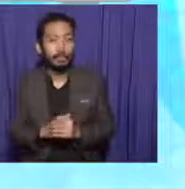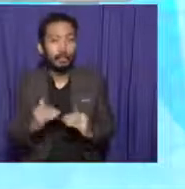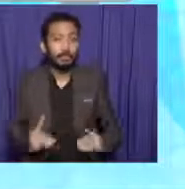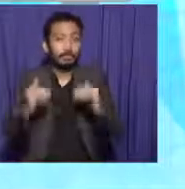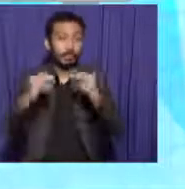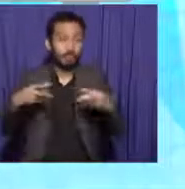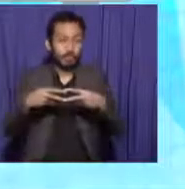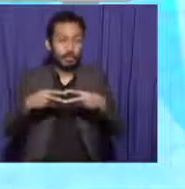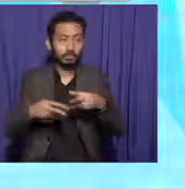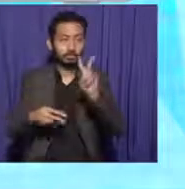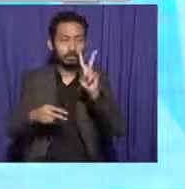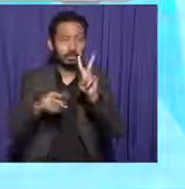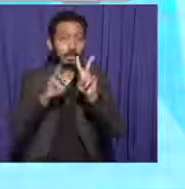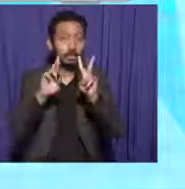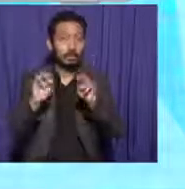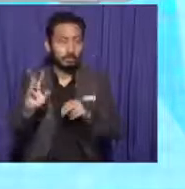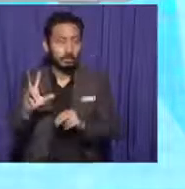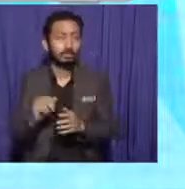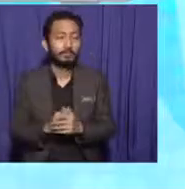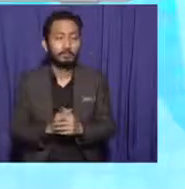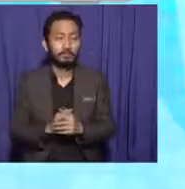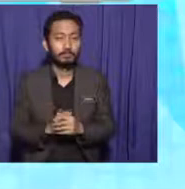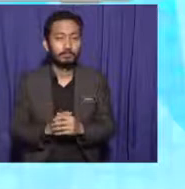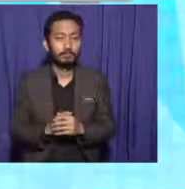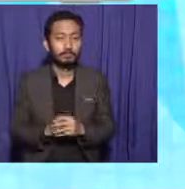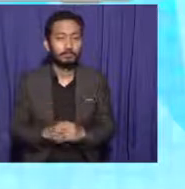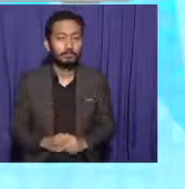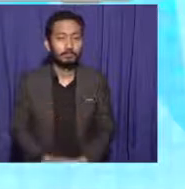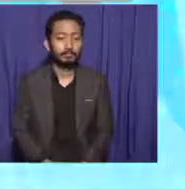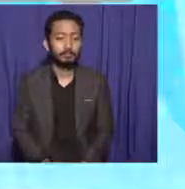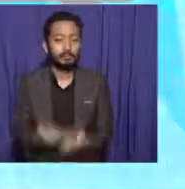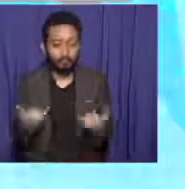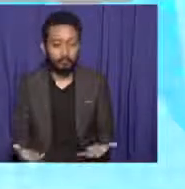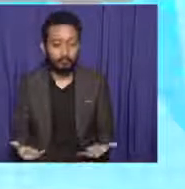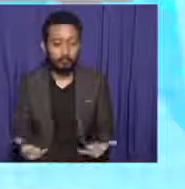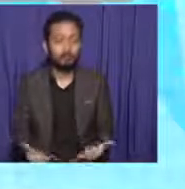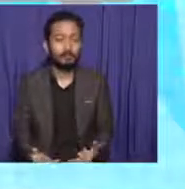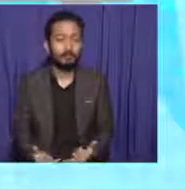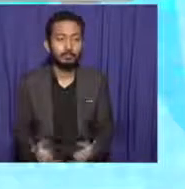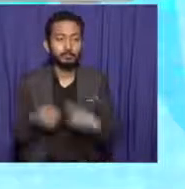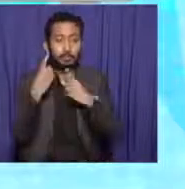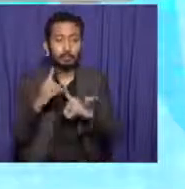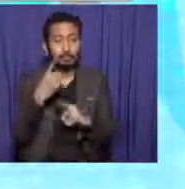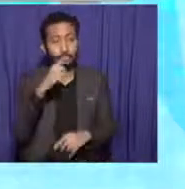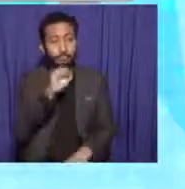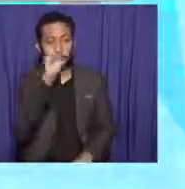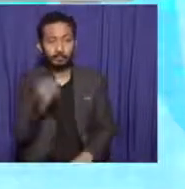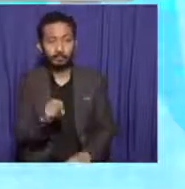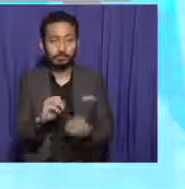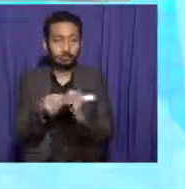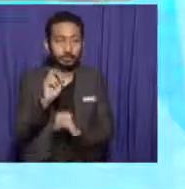30 volts. Now, The answer for question number